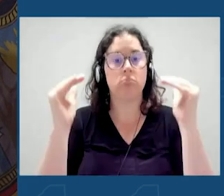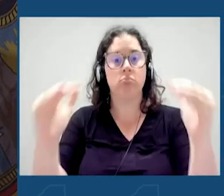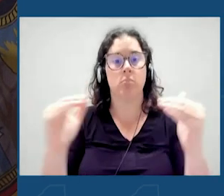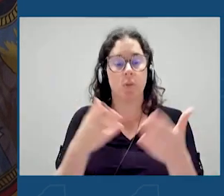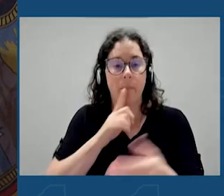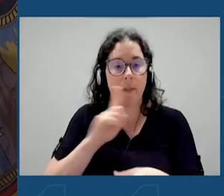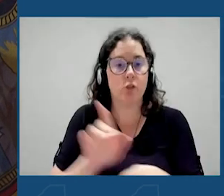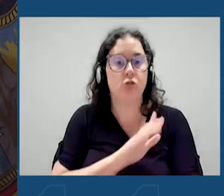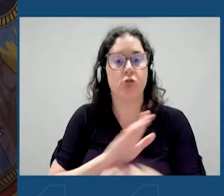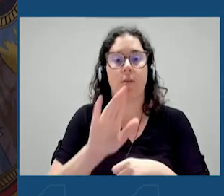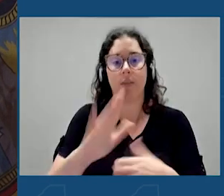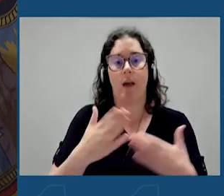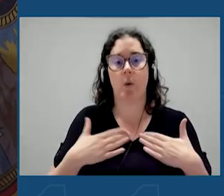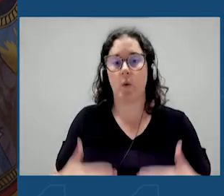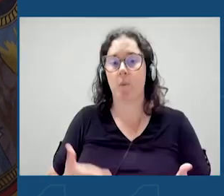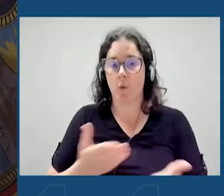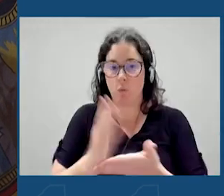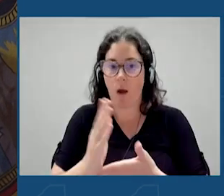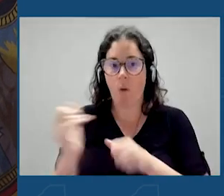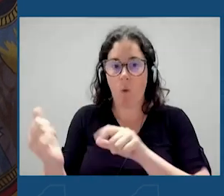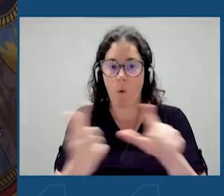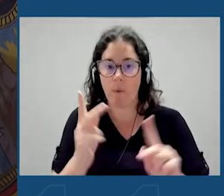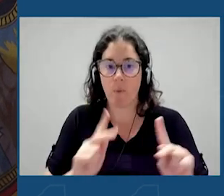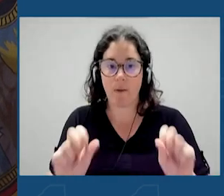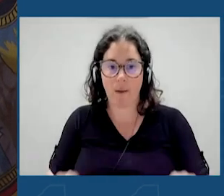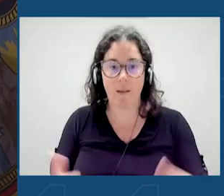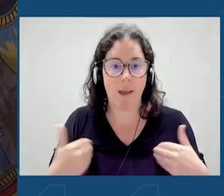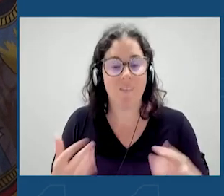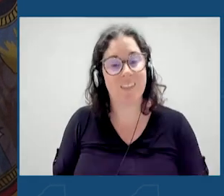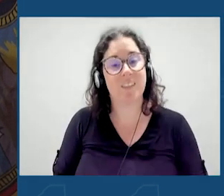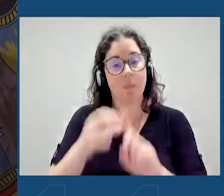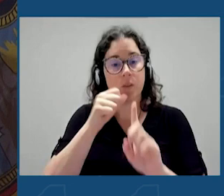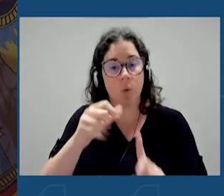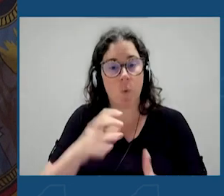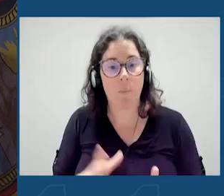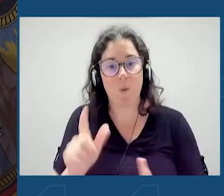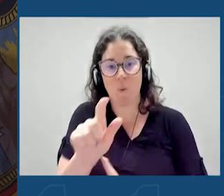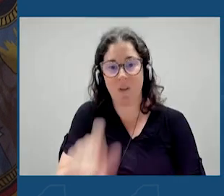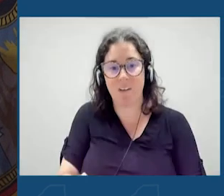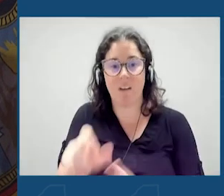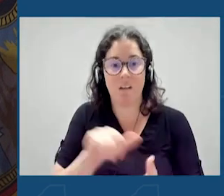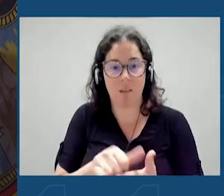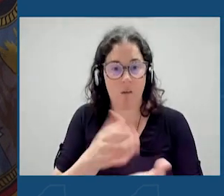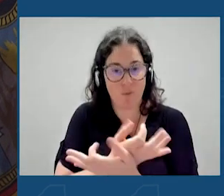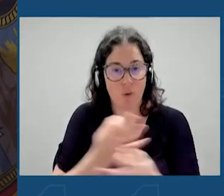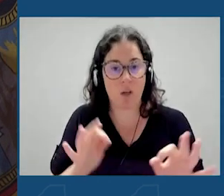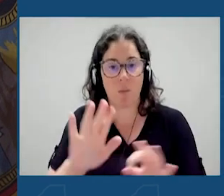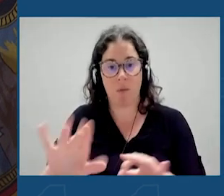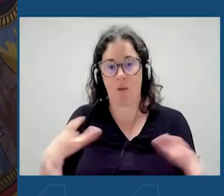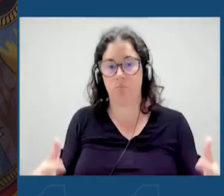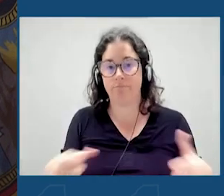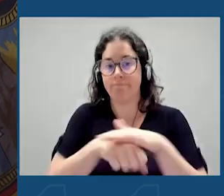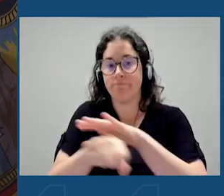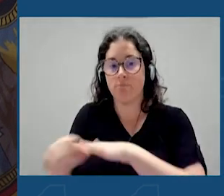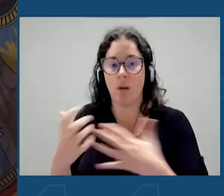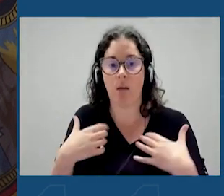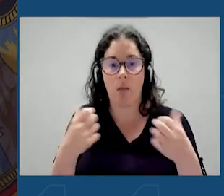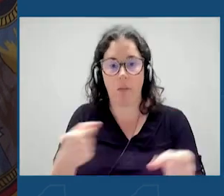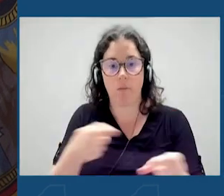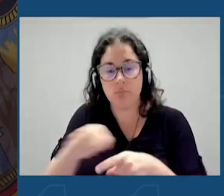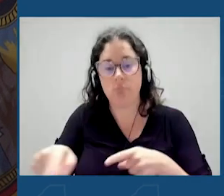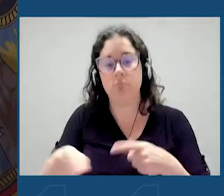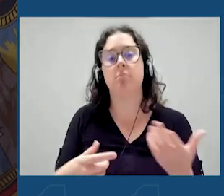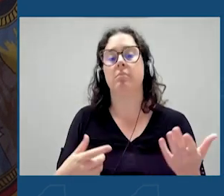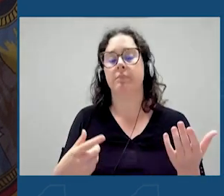fully afforded to all people, especially women in need of reproductive health care and freedom. When we look back at this time,